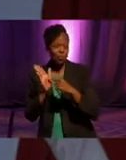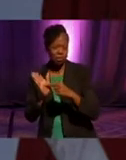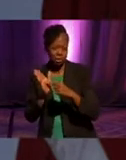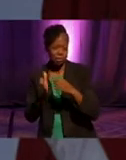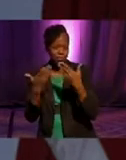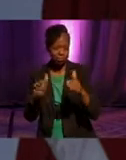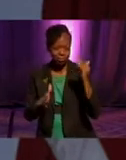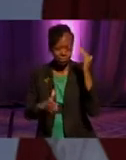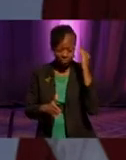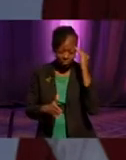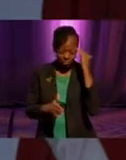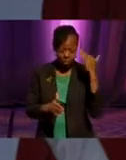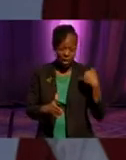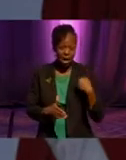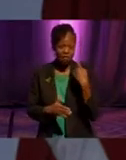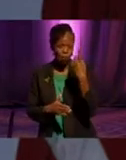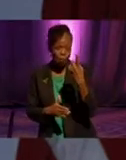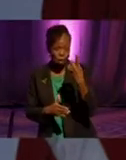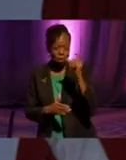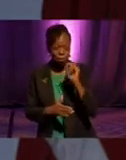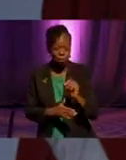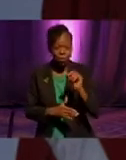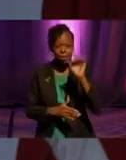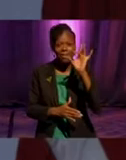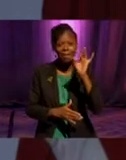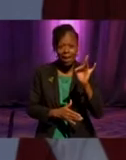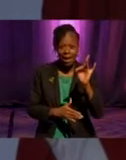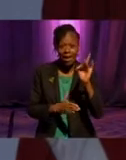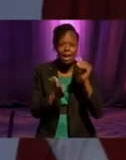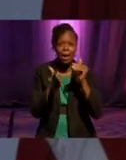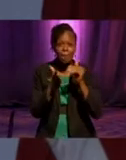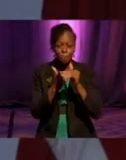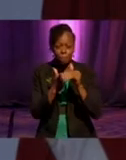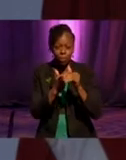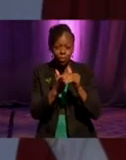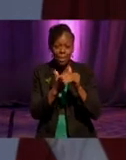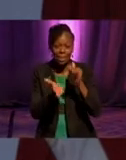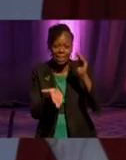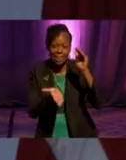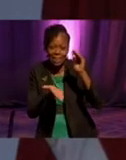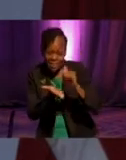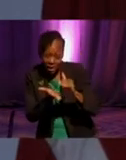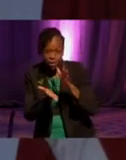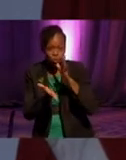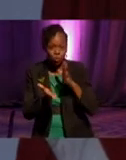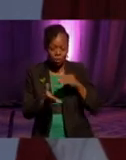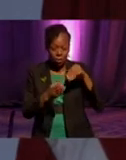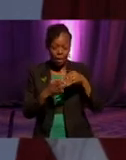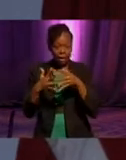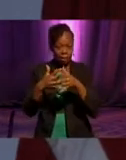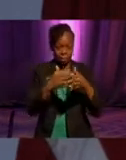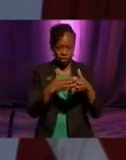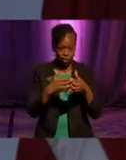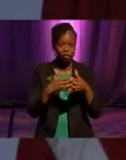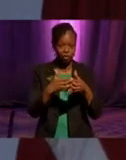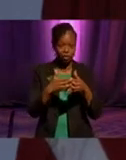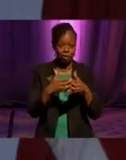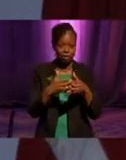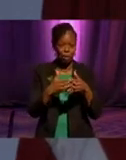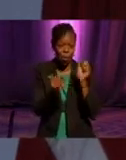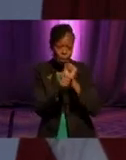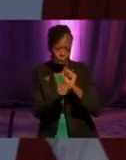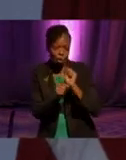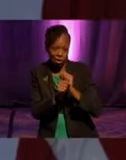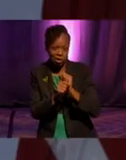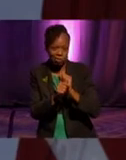there are 1.8 million fewer women in America in the